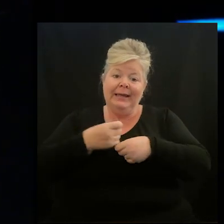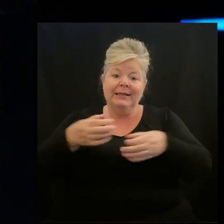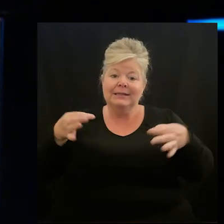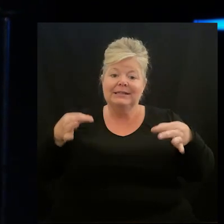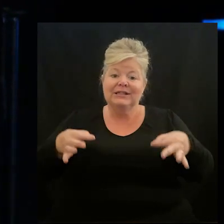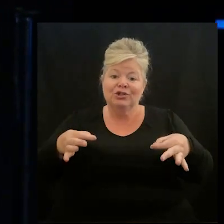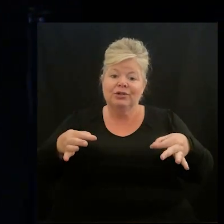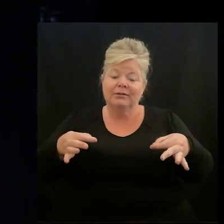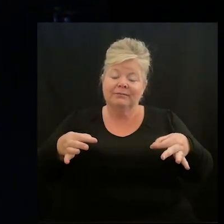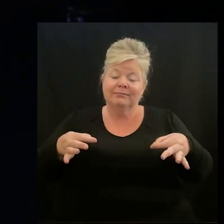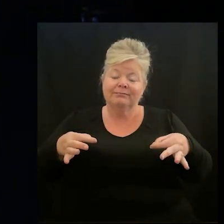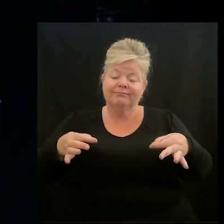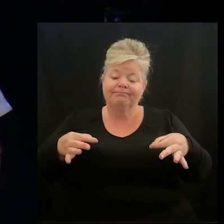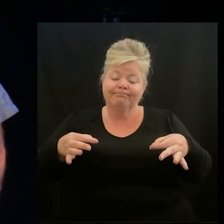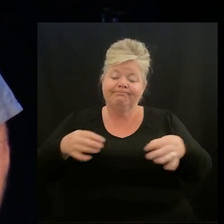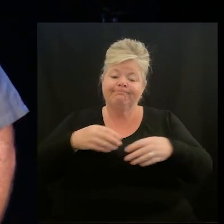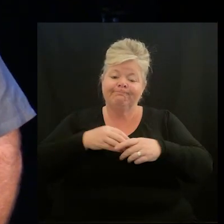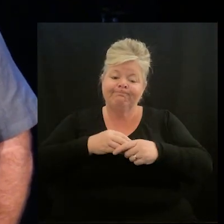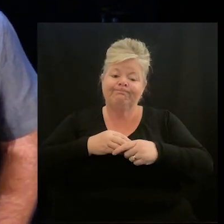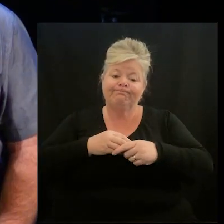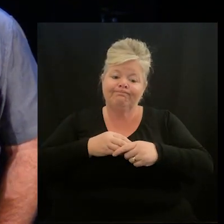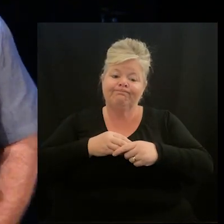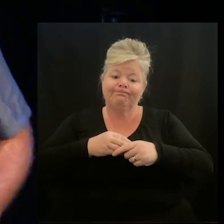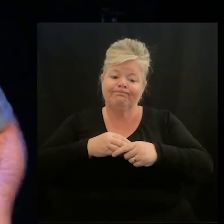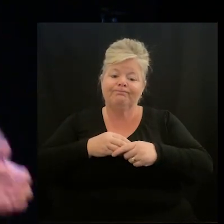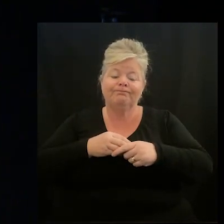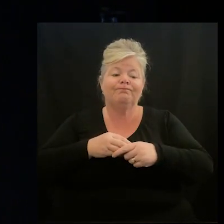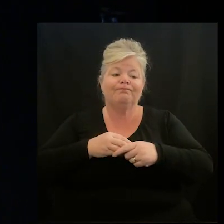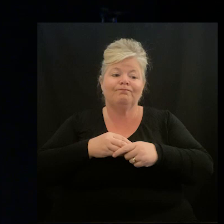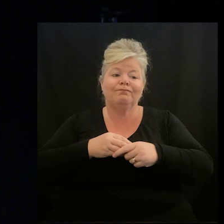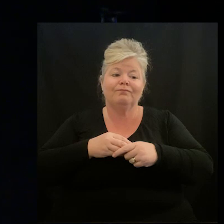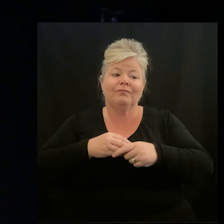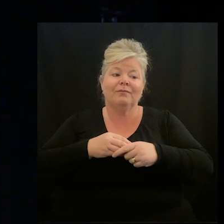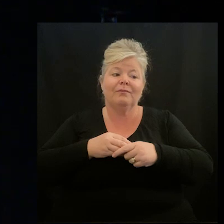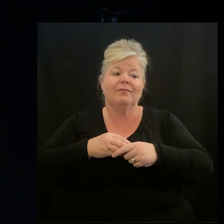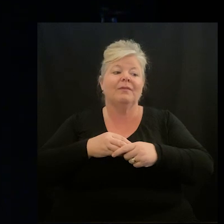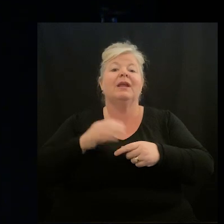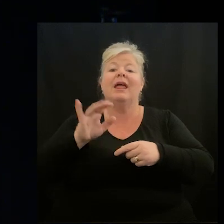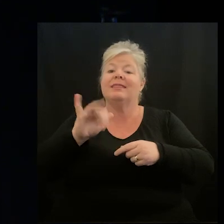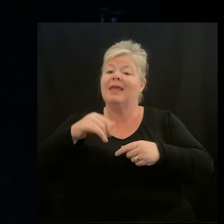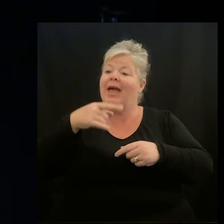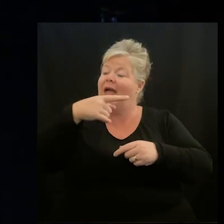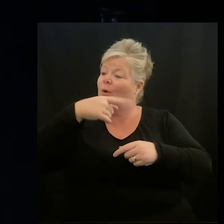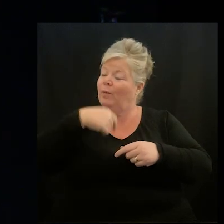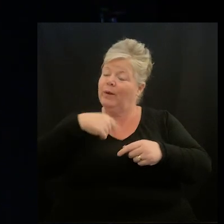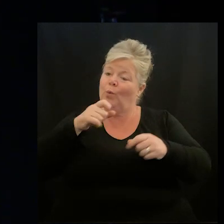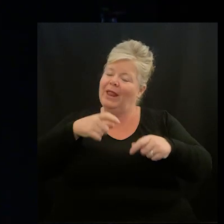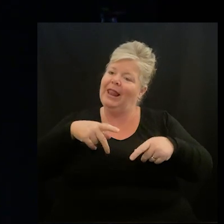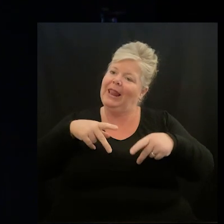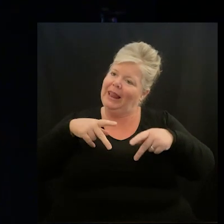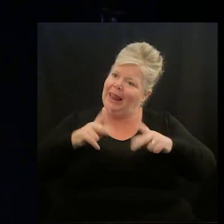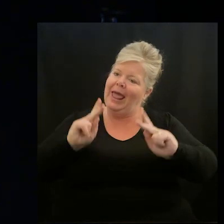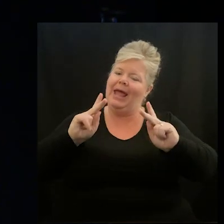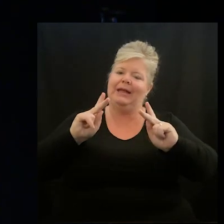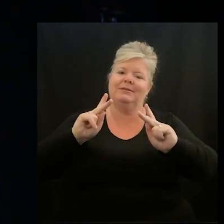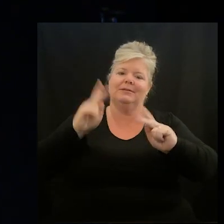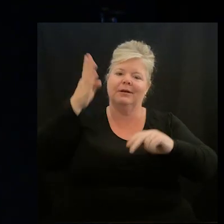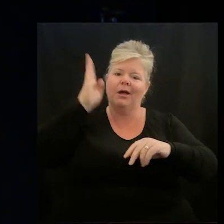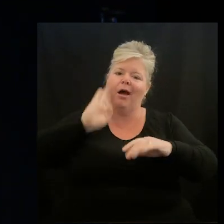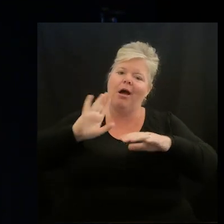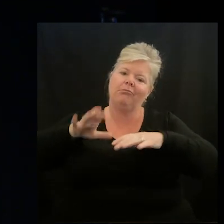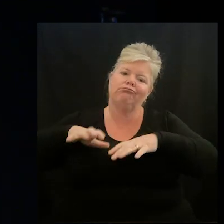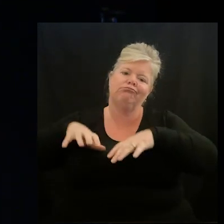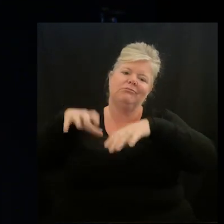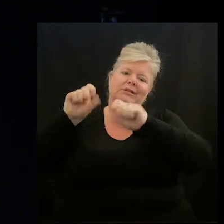that had to be made that we are going to do this, that we are going to let him bear the load when